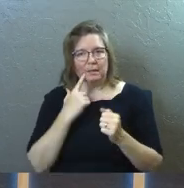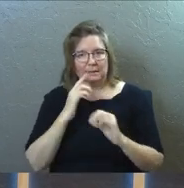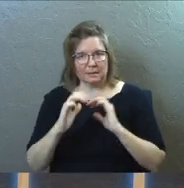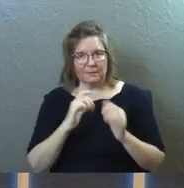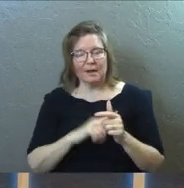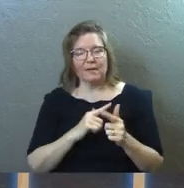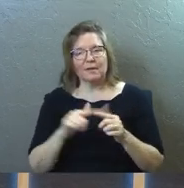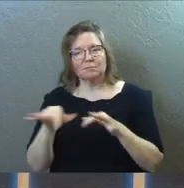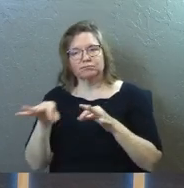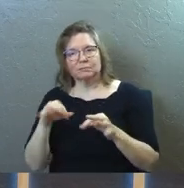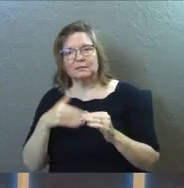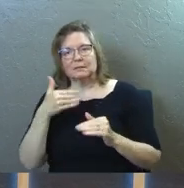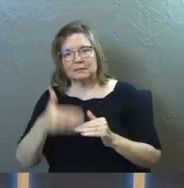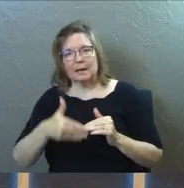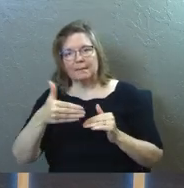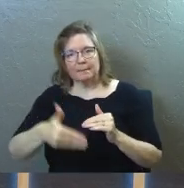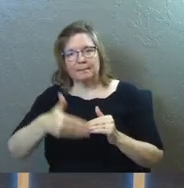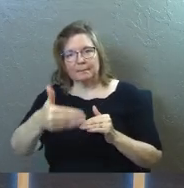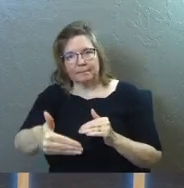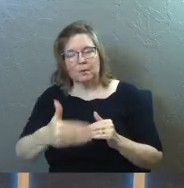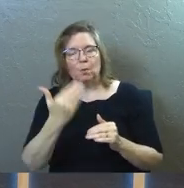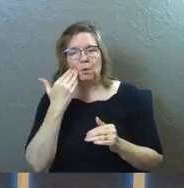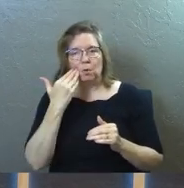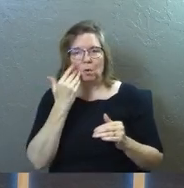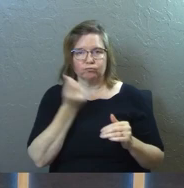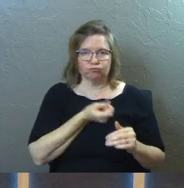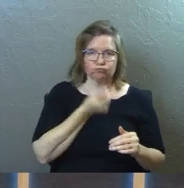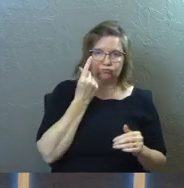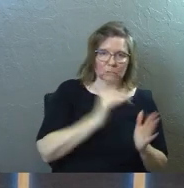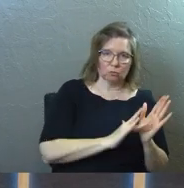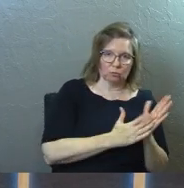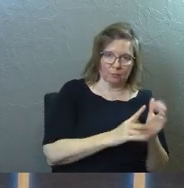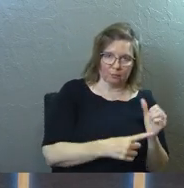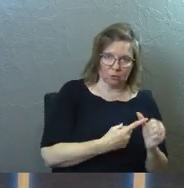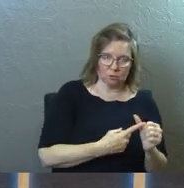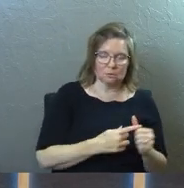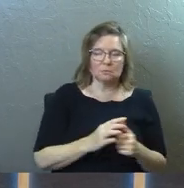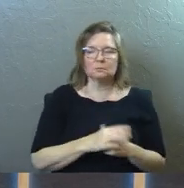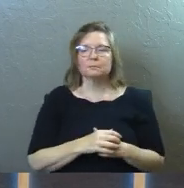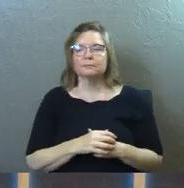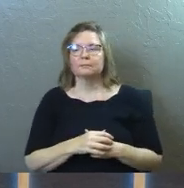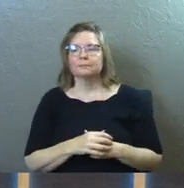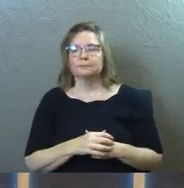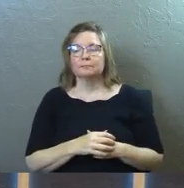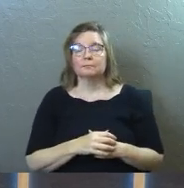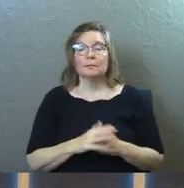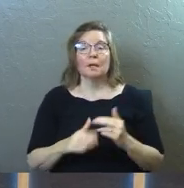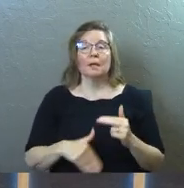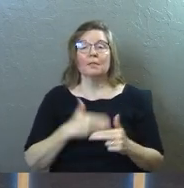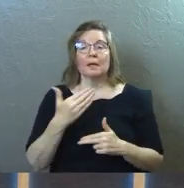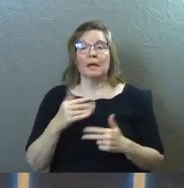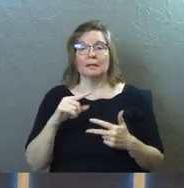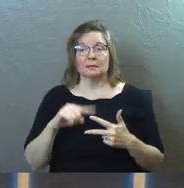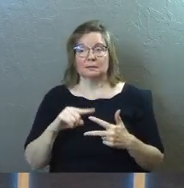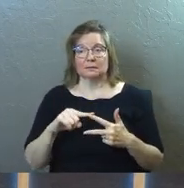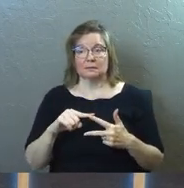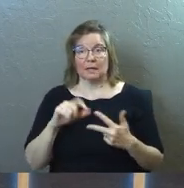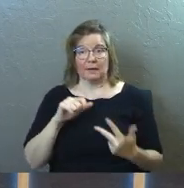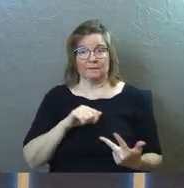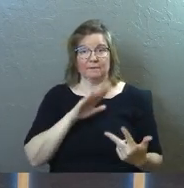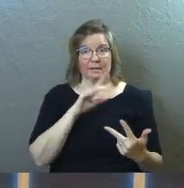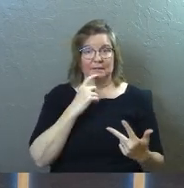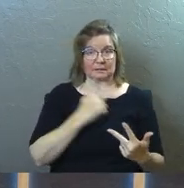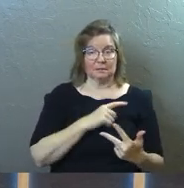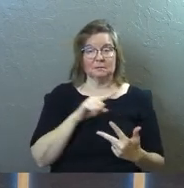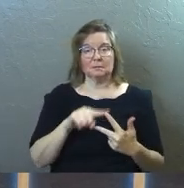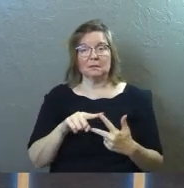And then I'm going to walk you through the steps of it once you know the scriptural basis. So listen to both sides. The next step after facing the